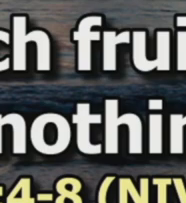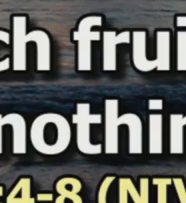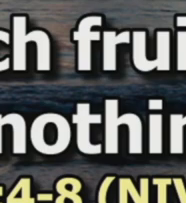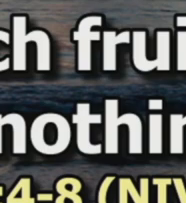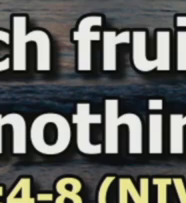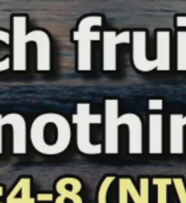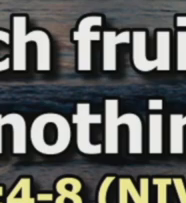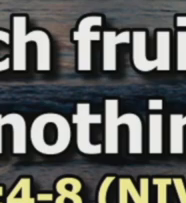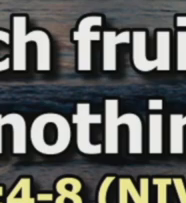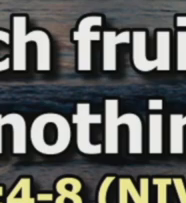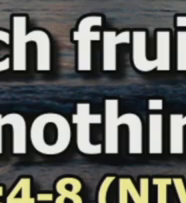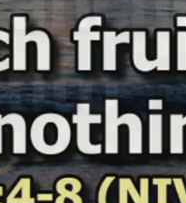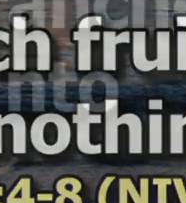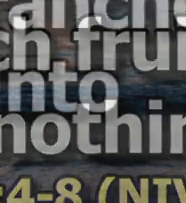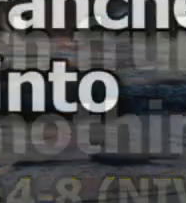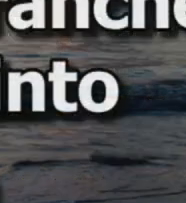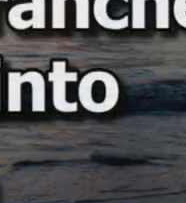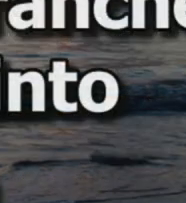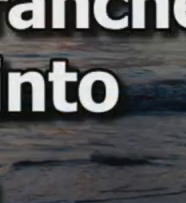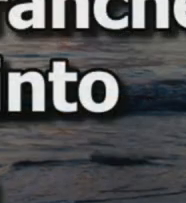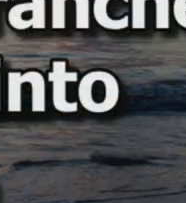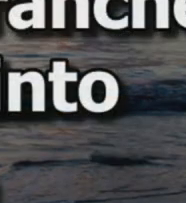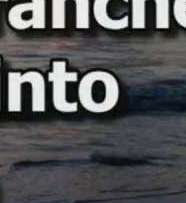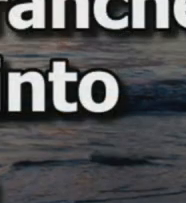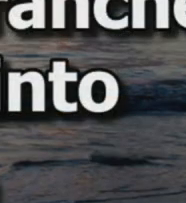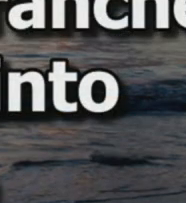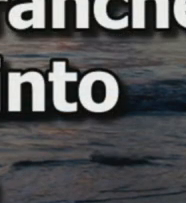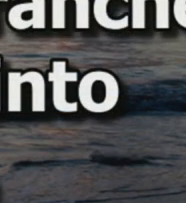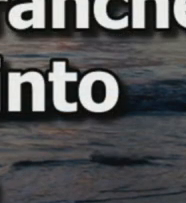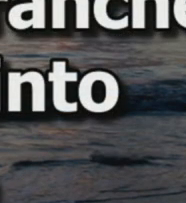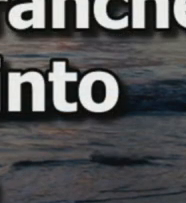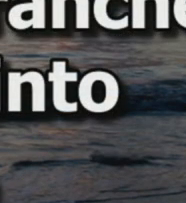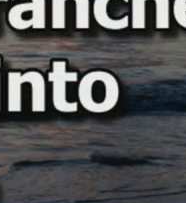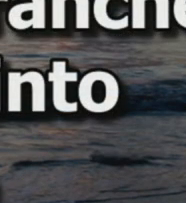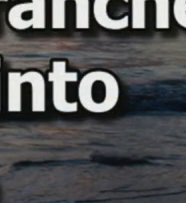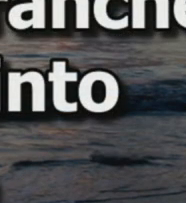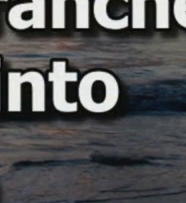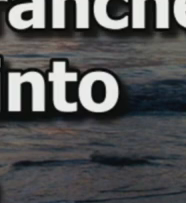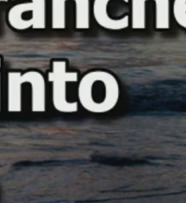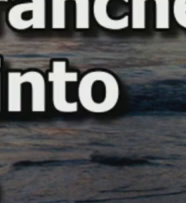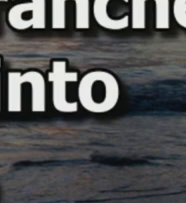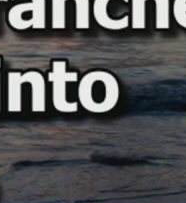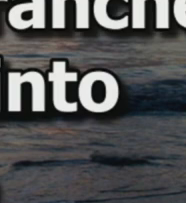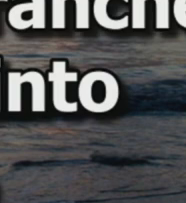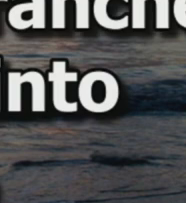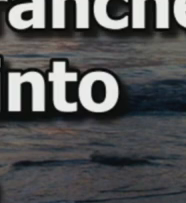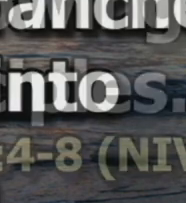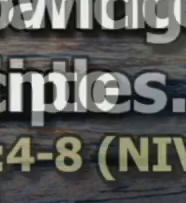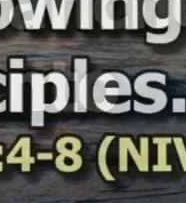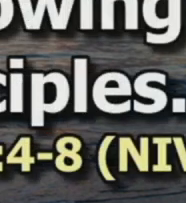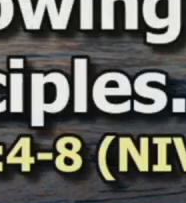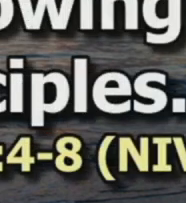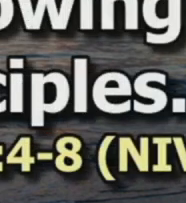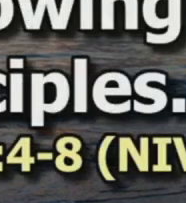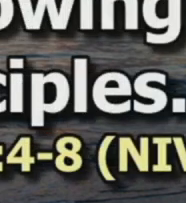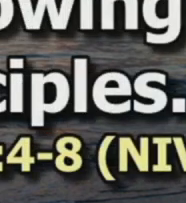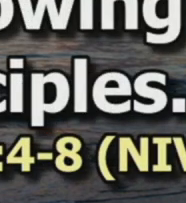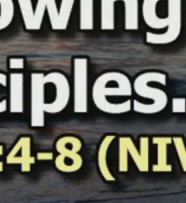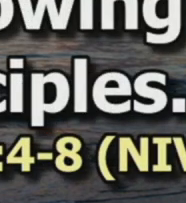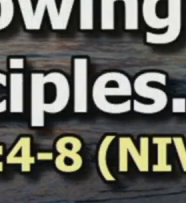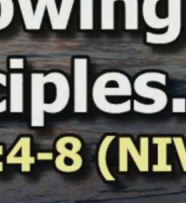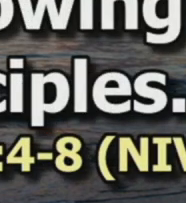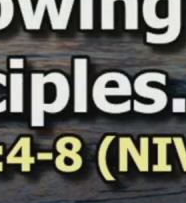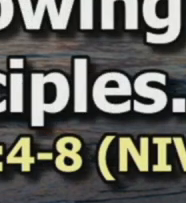me you can do nothing. Lakini nje yangu hamwezi lolote. And then it concludes verse 8, it says that this is to my father's